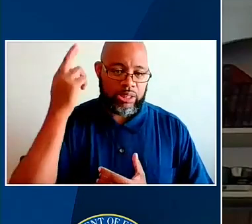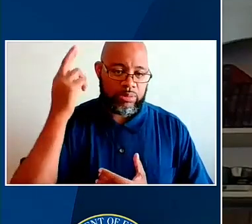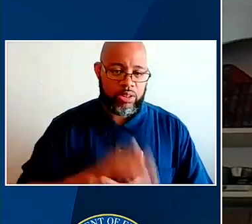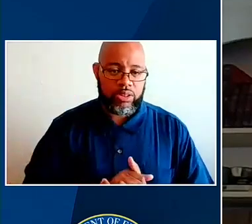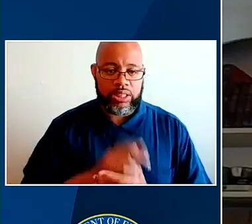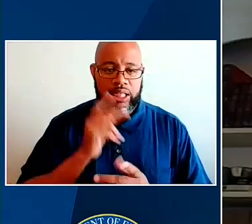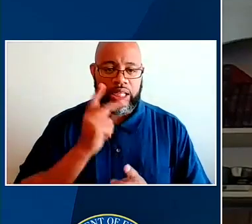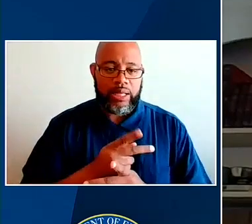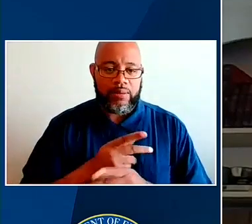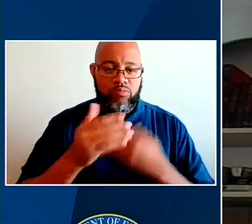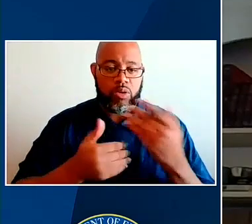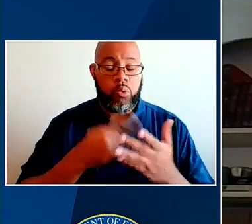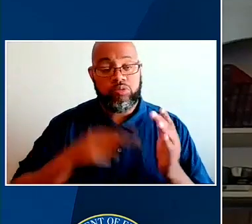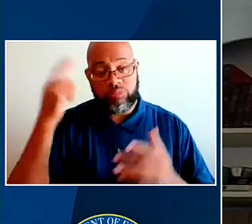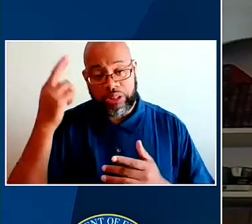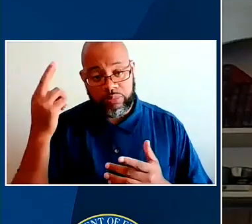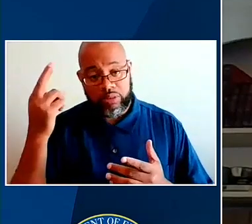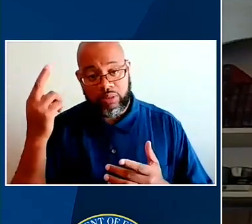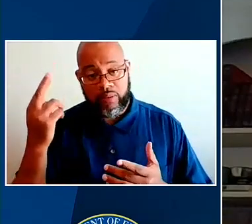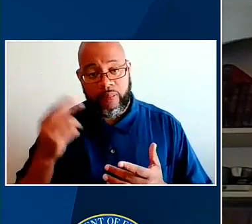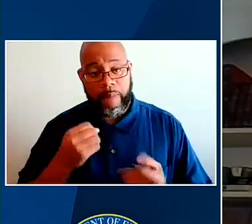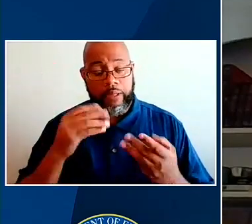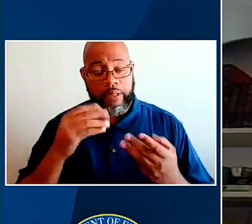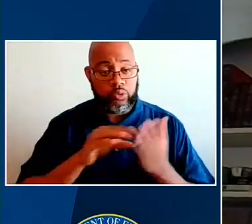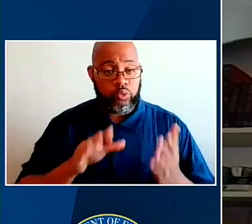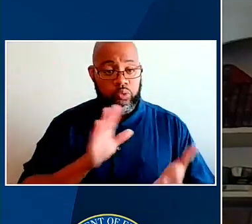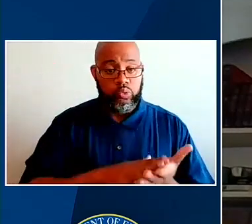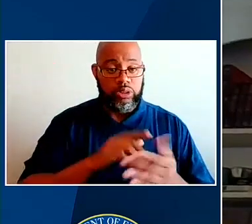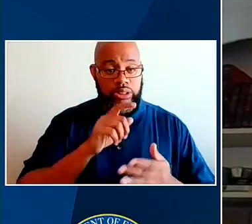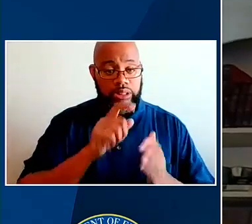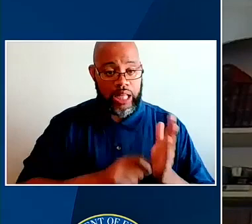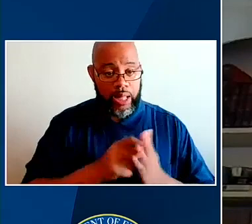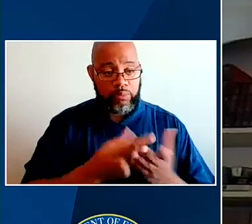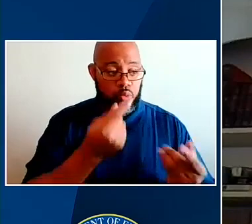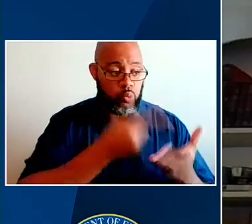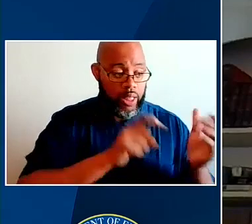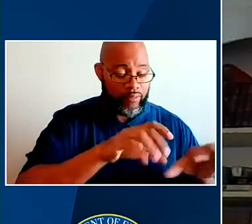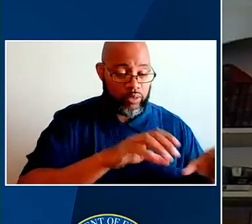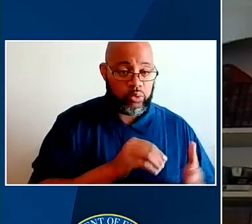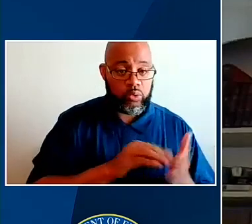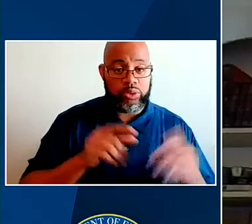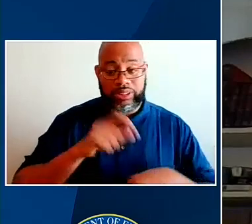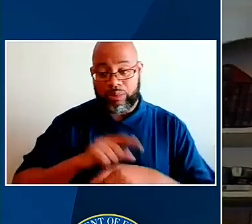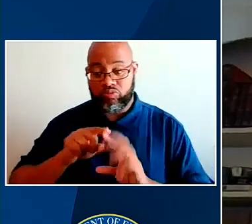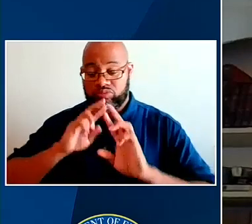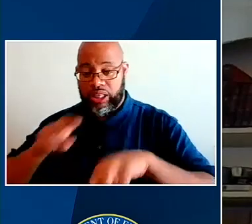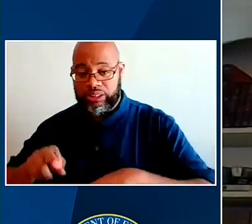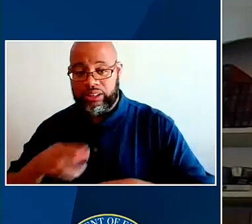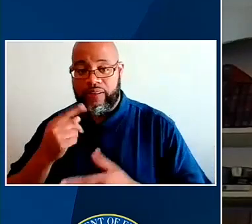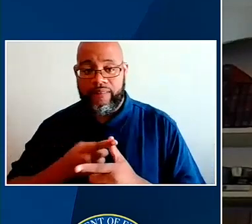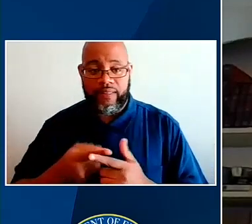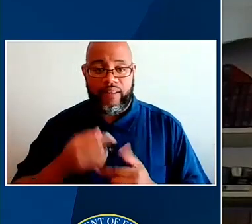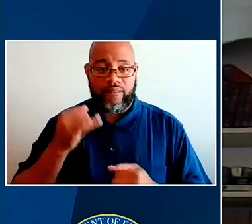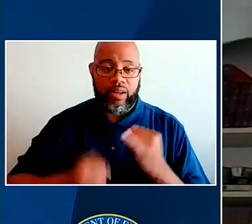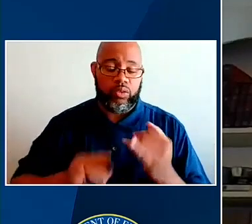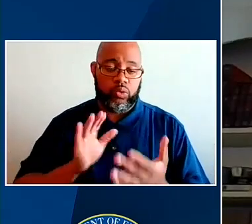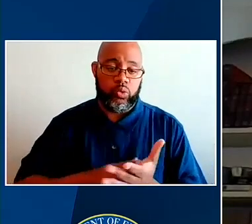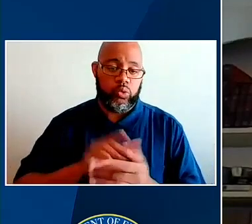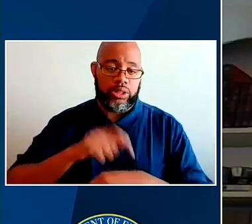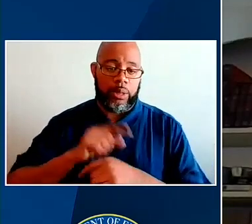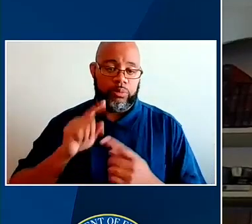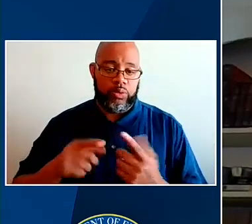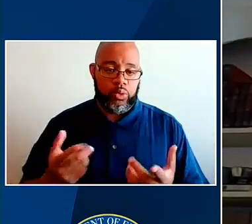the what's reasonable to allow school's time to do what they have to do, students' time to react, and then finally the school time